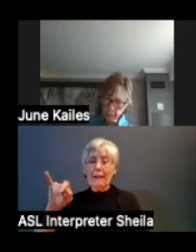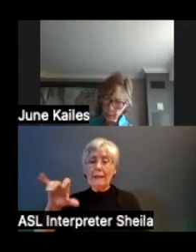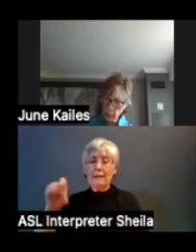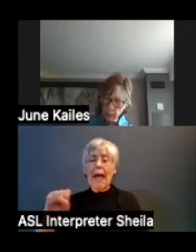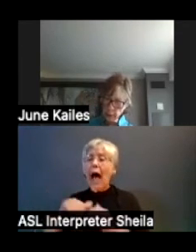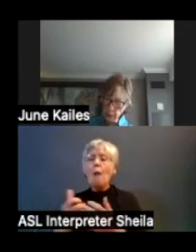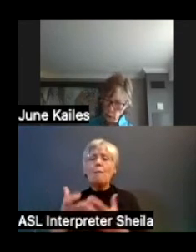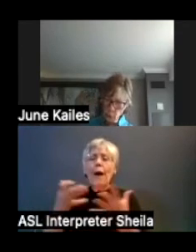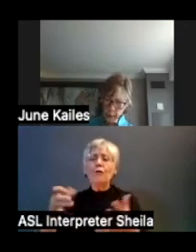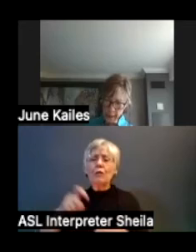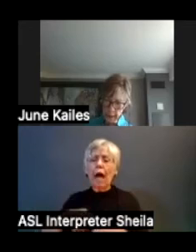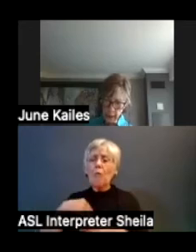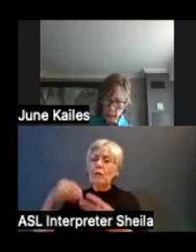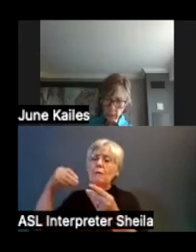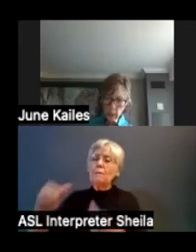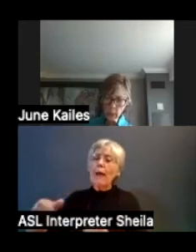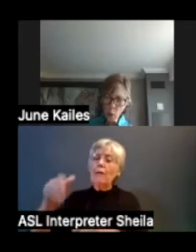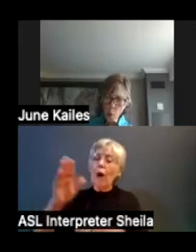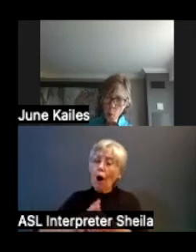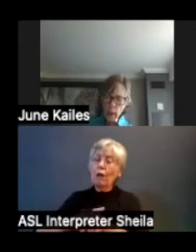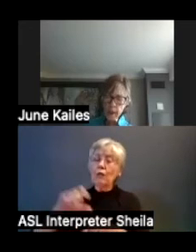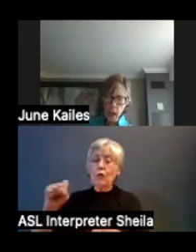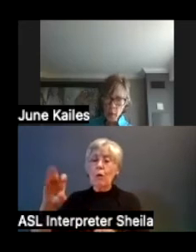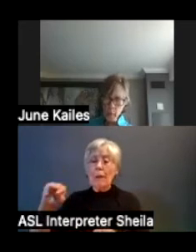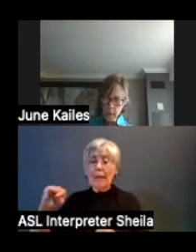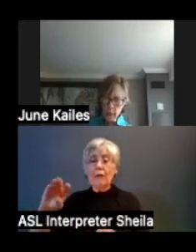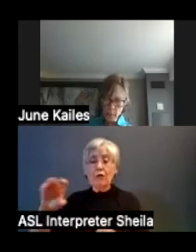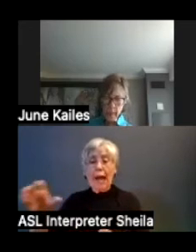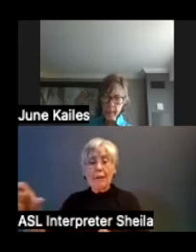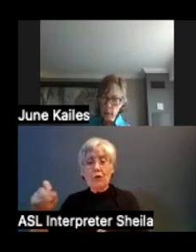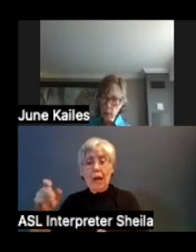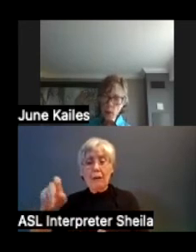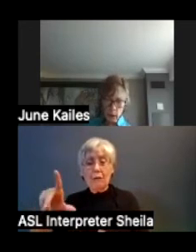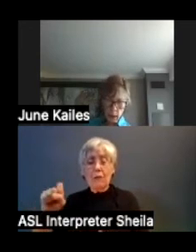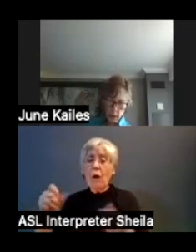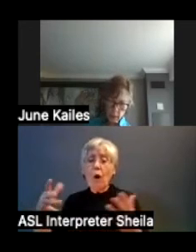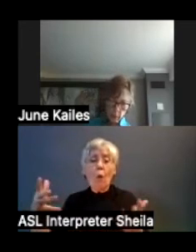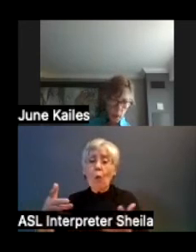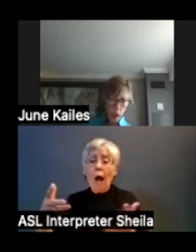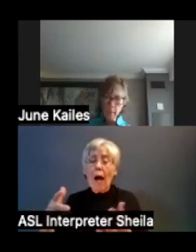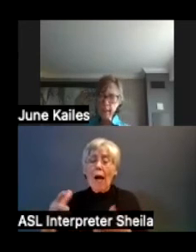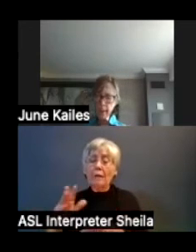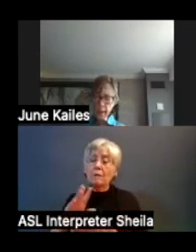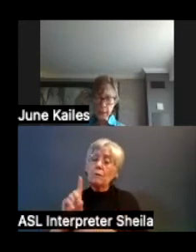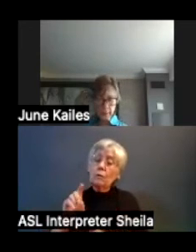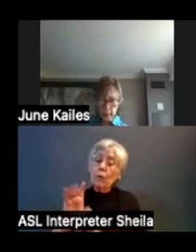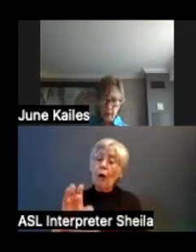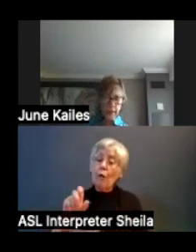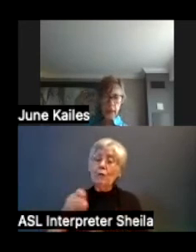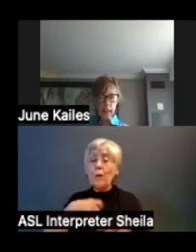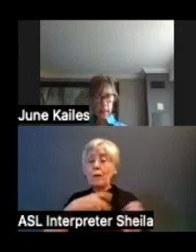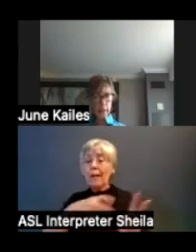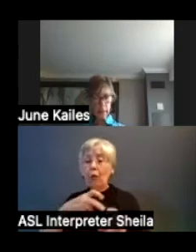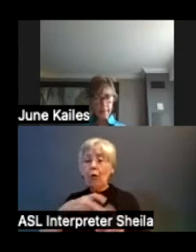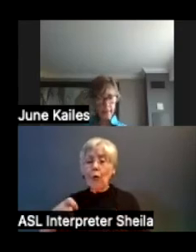spending on your social media channels? What documents are being downloaded? How many likes are there? How